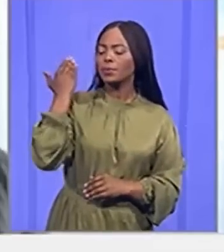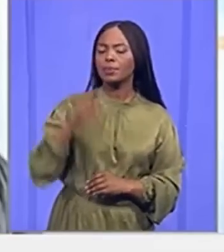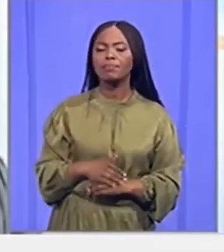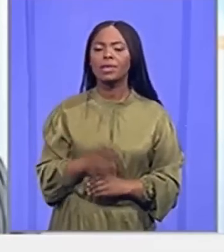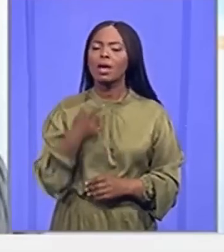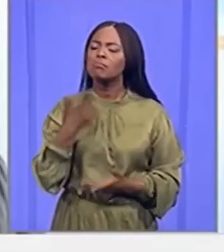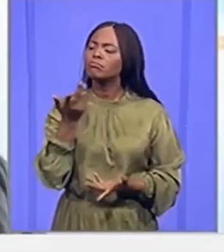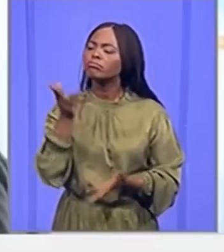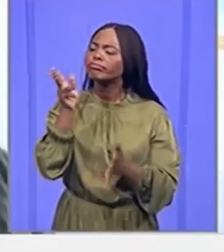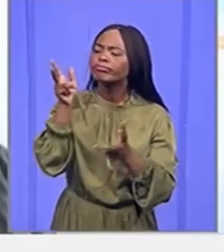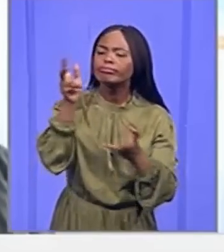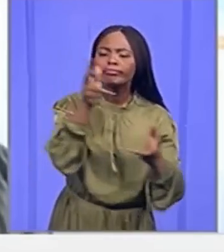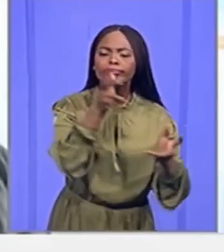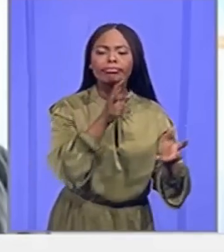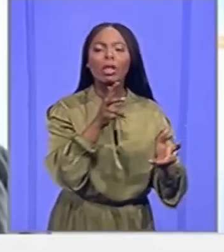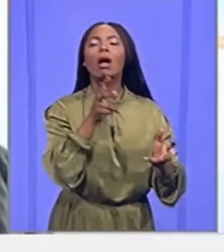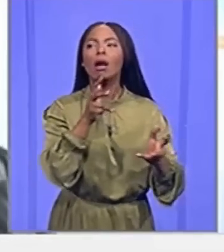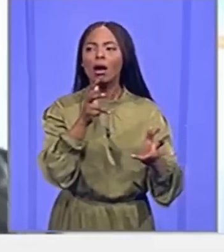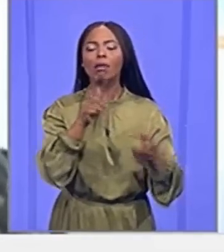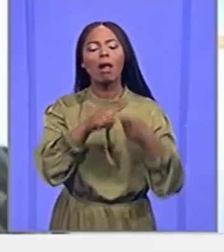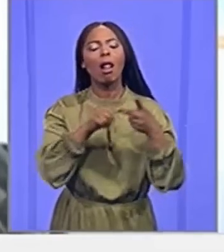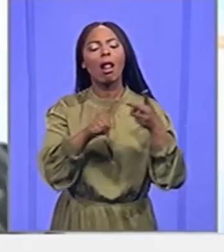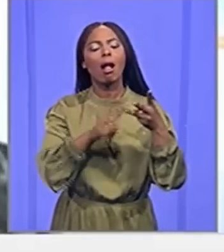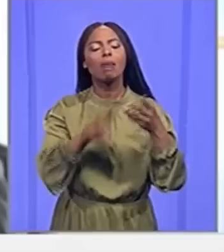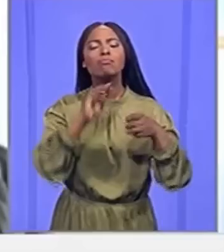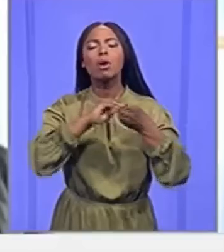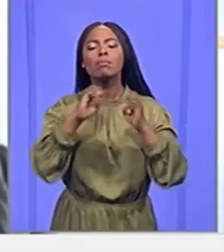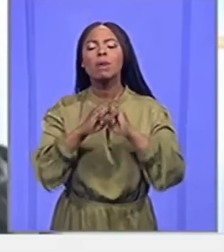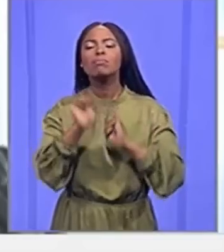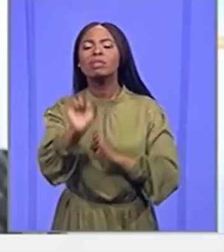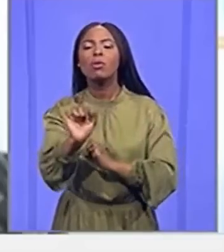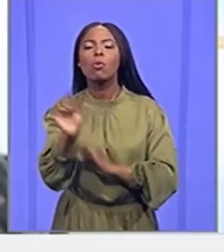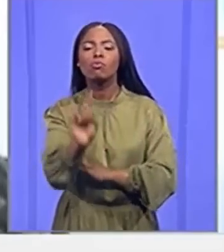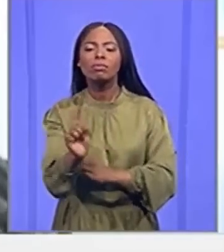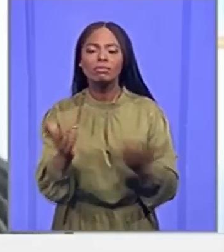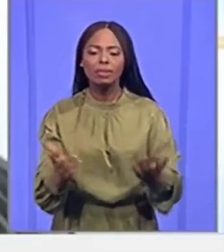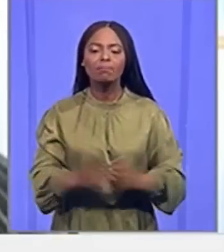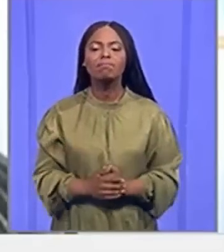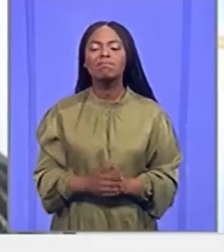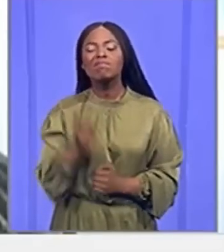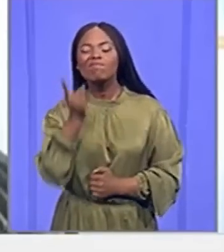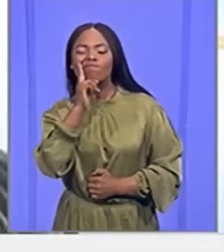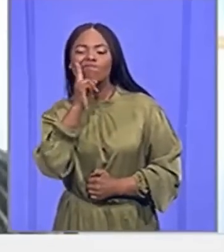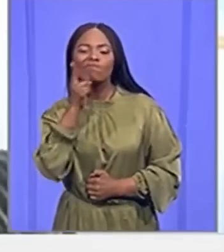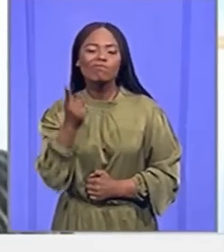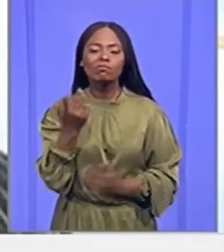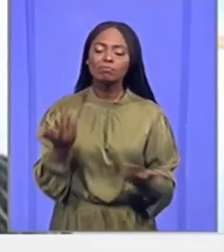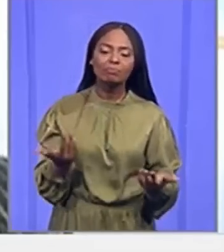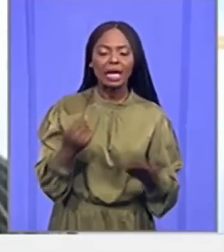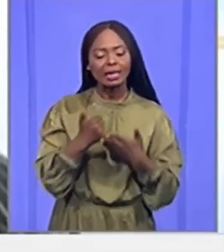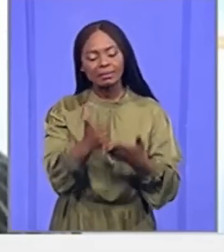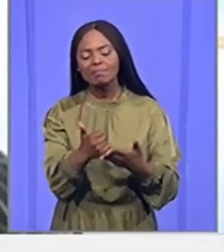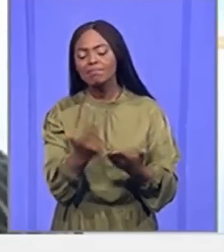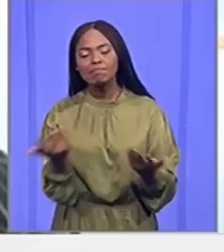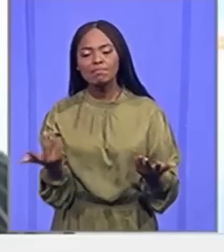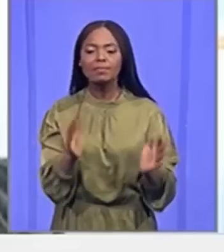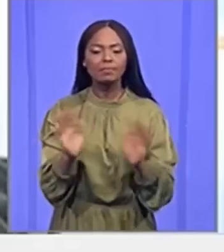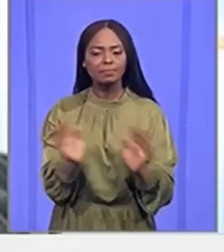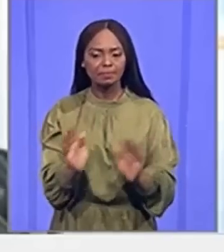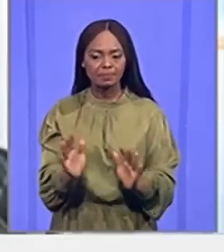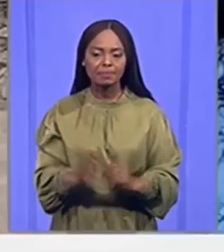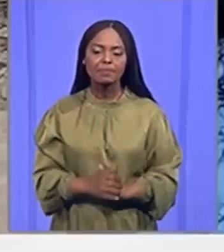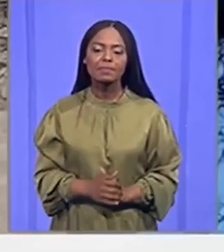bona jwa re tla hle re sale morago ge fuputse mme ge gona gore ge bona gore batho ba